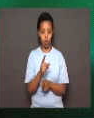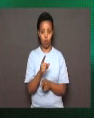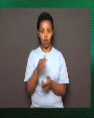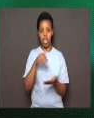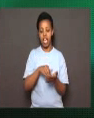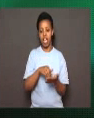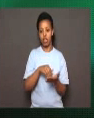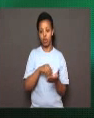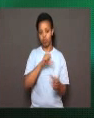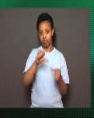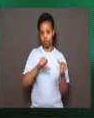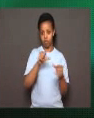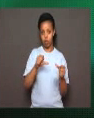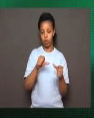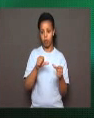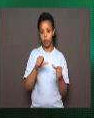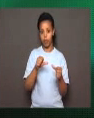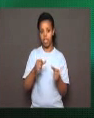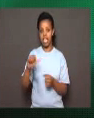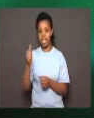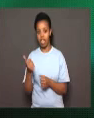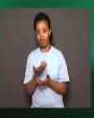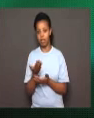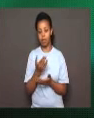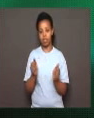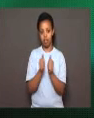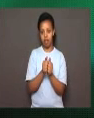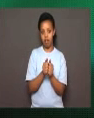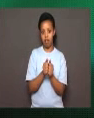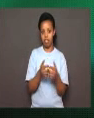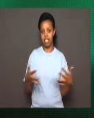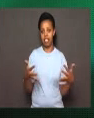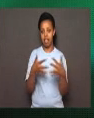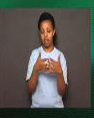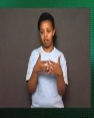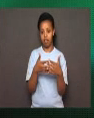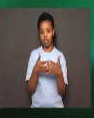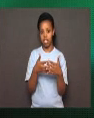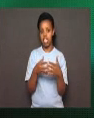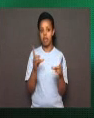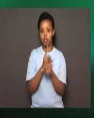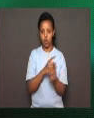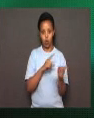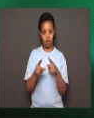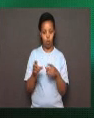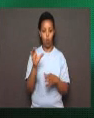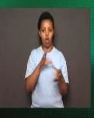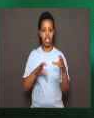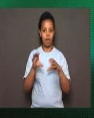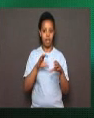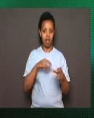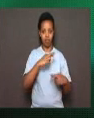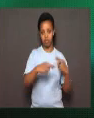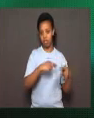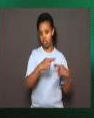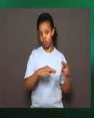chemical that is applied to another substance in order to produce a chemical reaction.